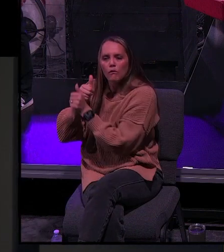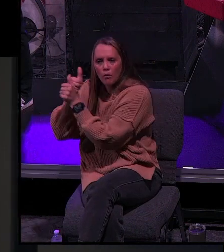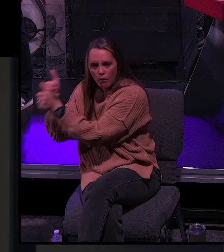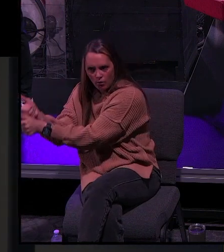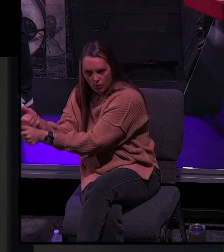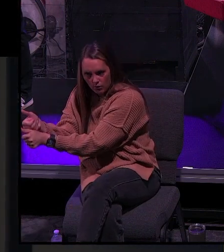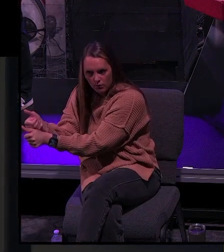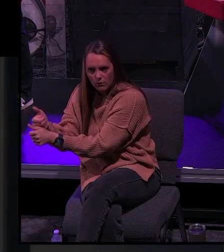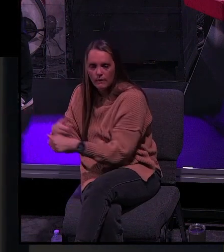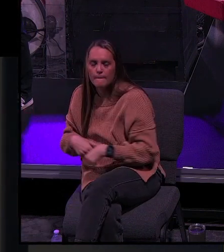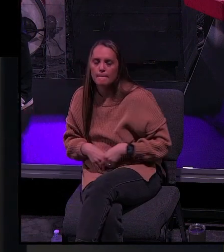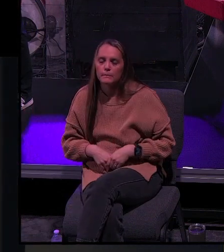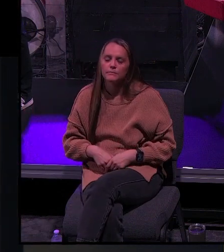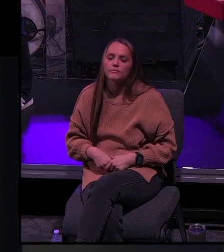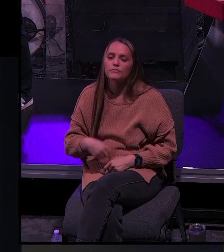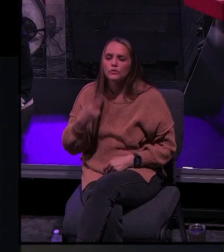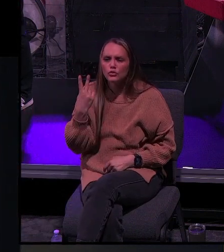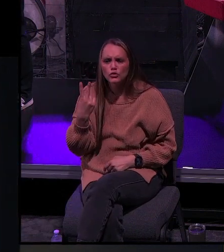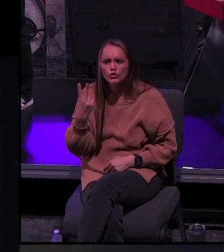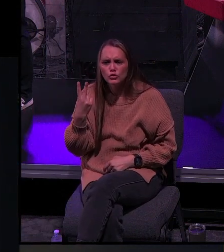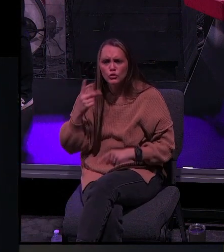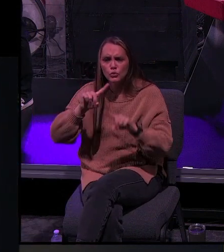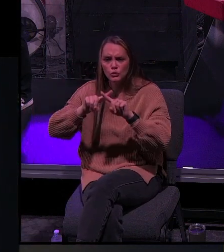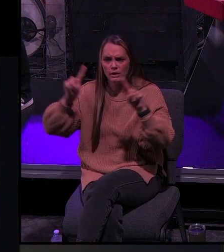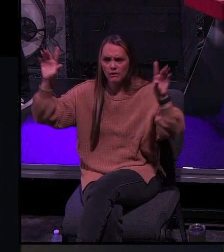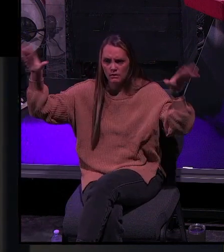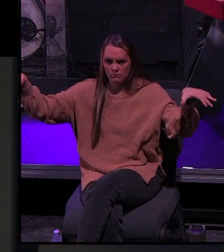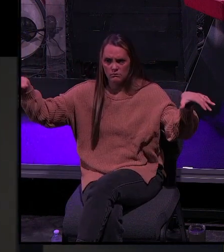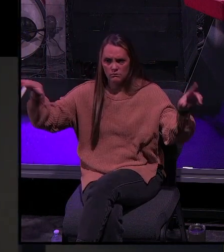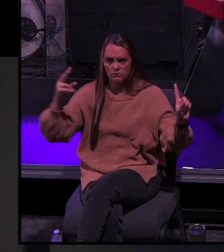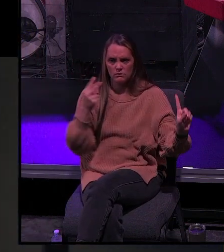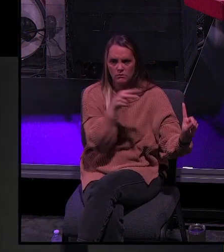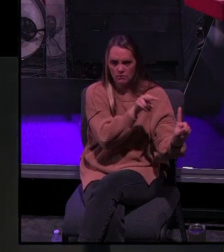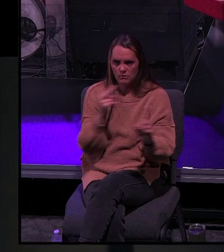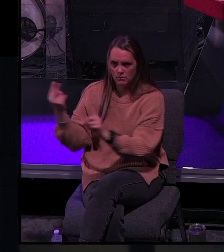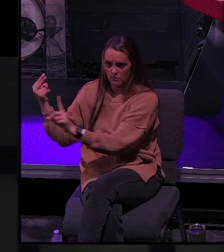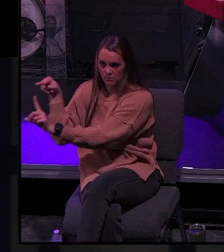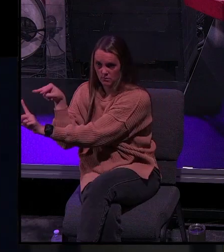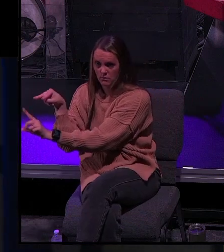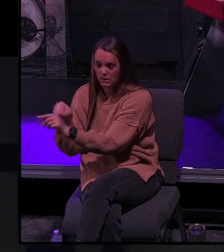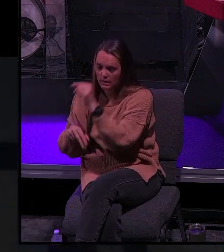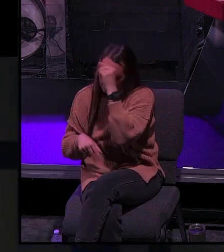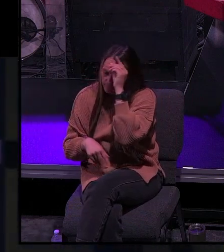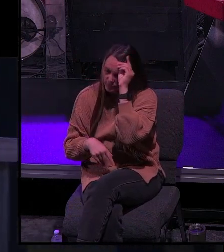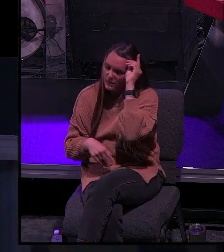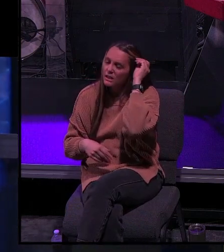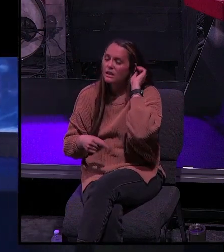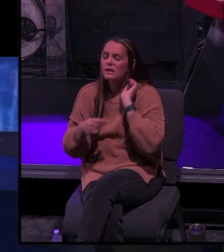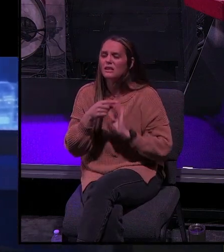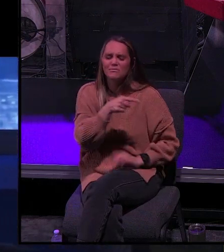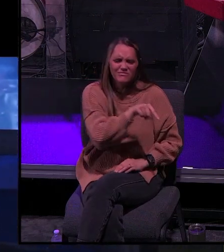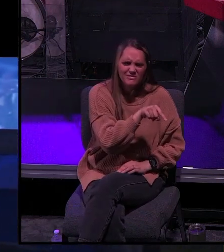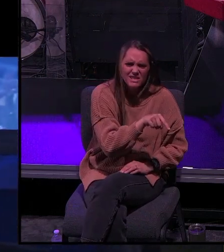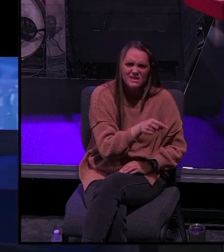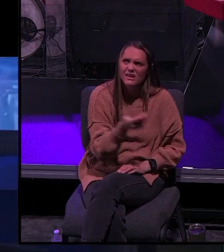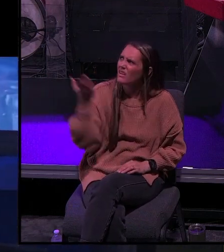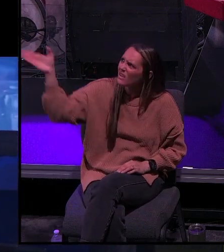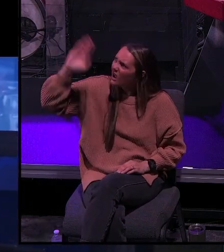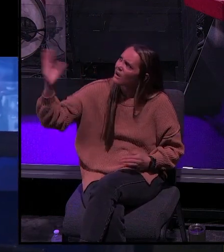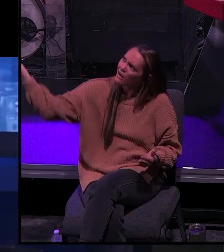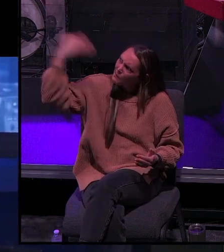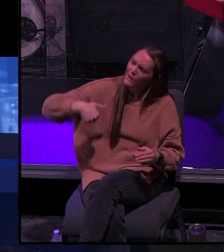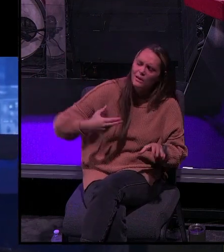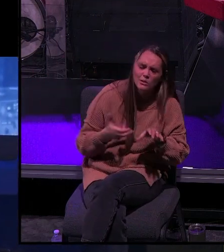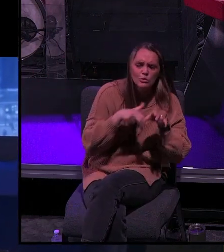going. So two very different ways to live your life, aren't they? God, get on board with me, here's where I'm going, bless